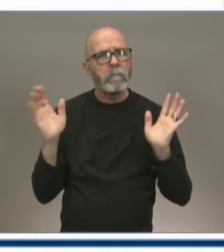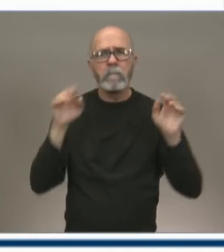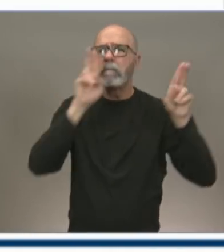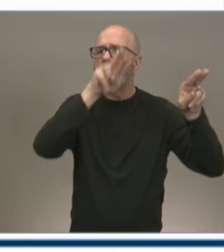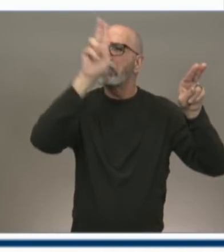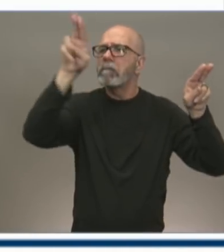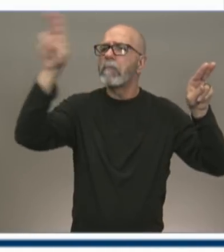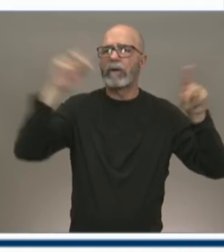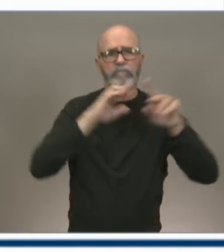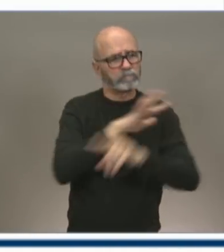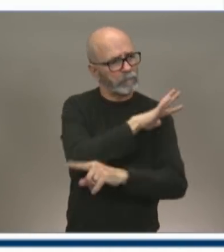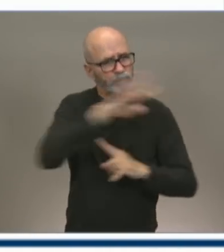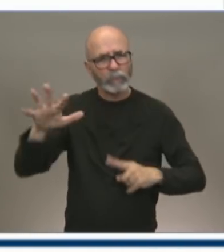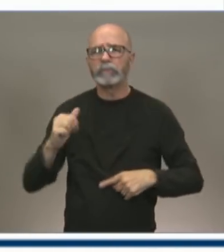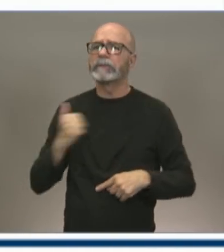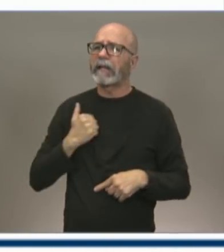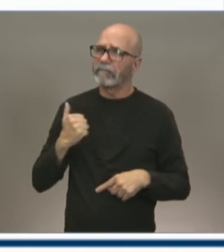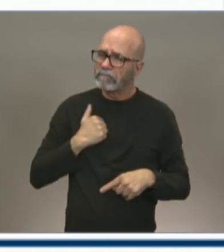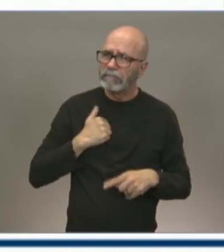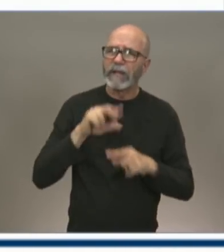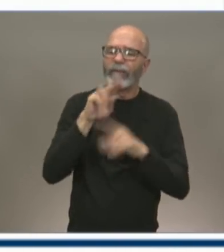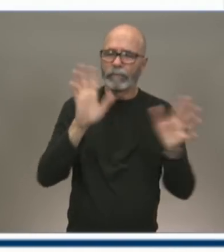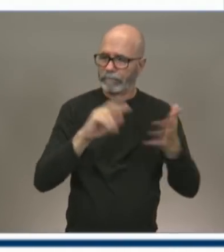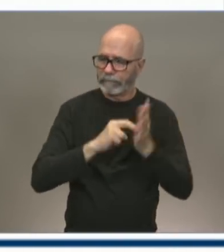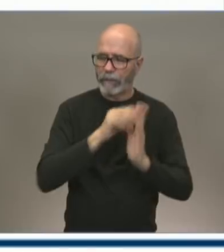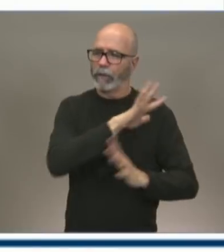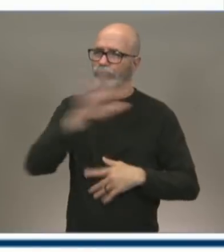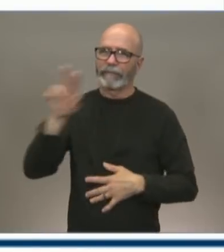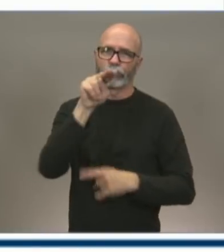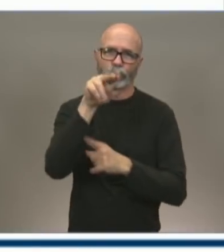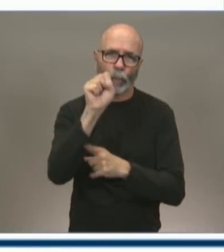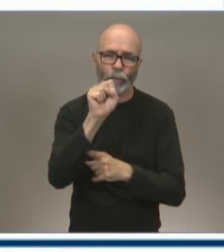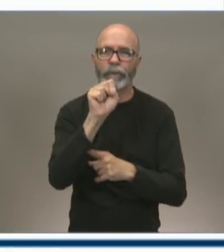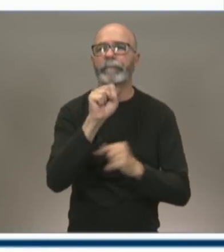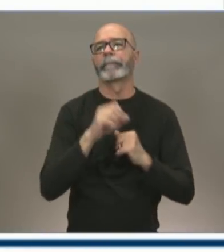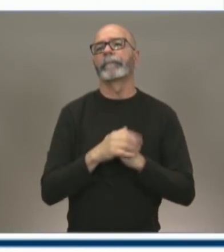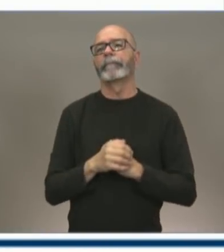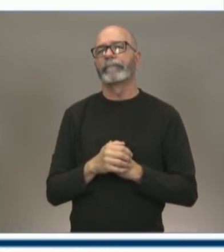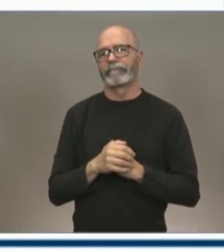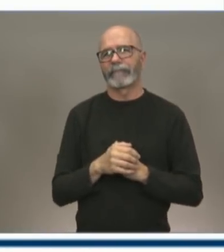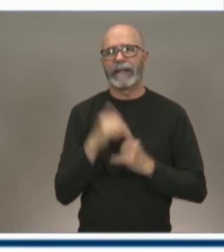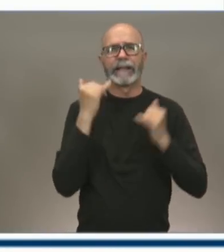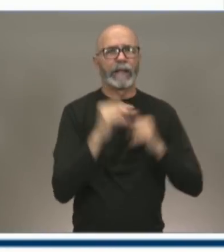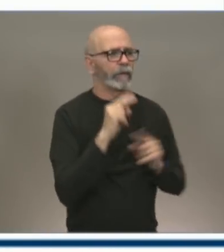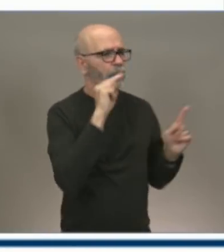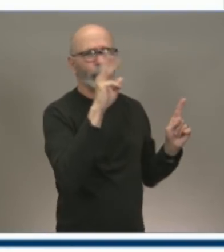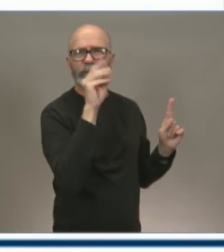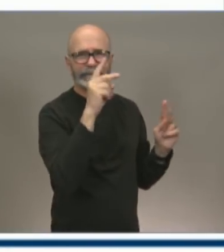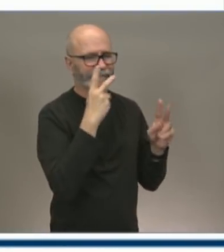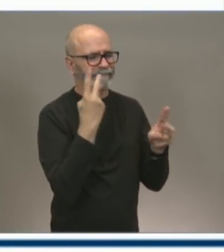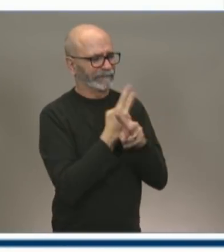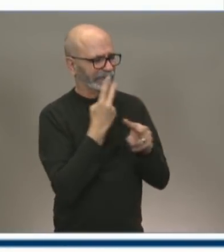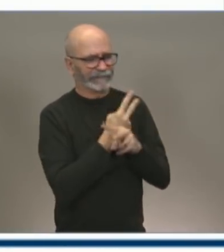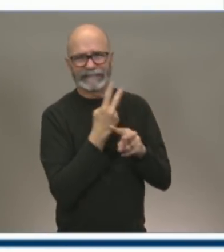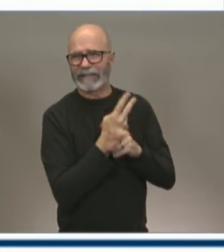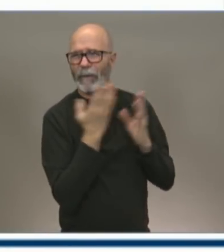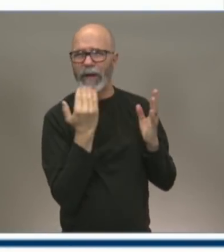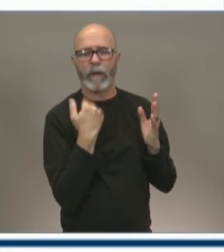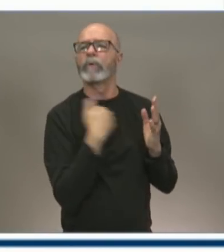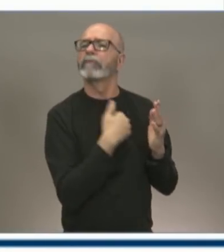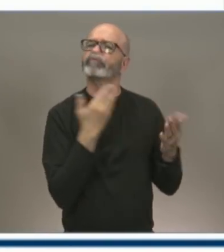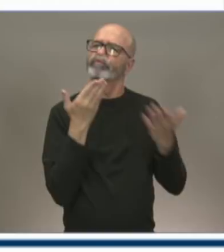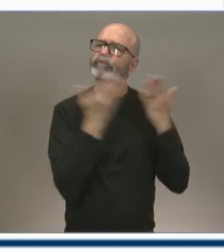other. As we just went through review at Northwood, where the recommendations came out, and we're